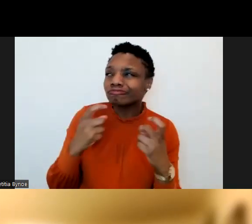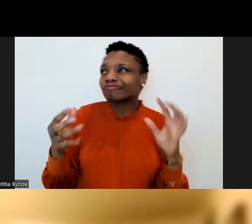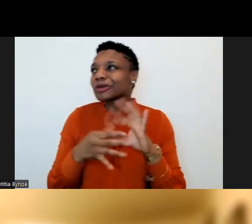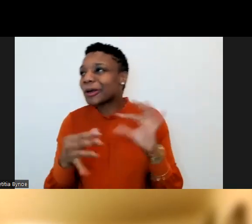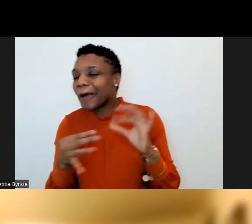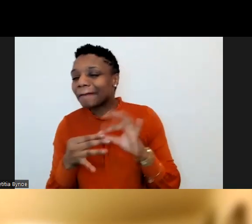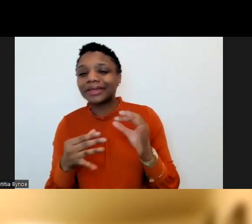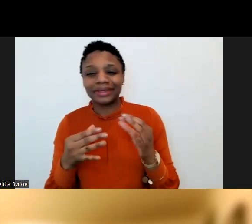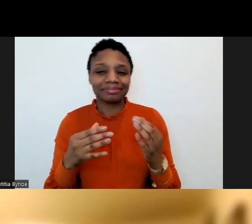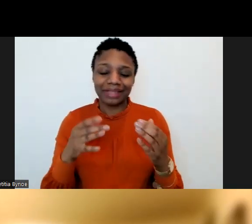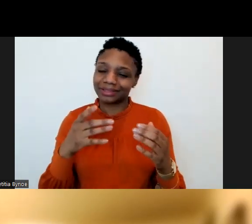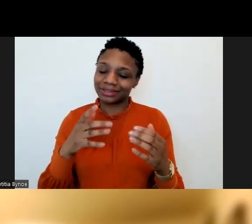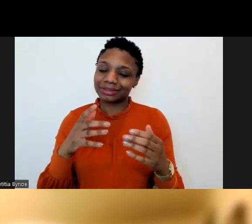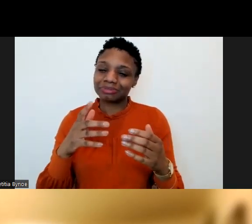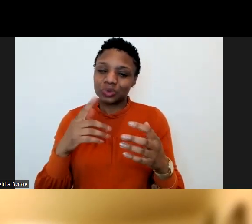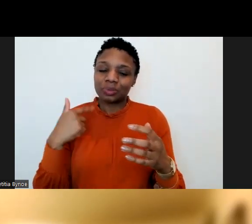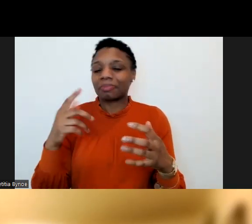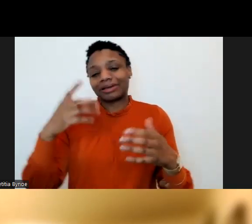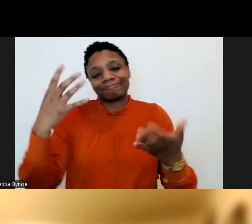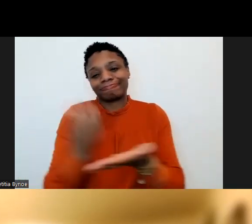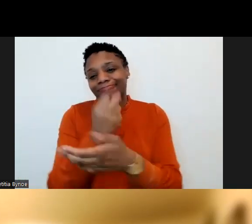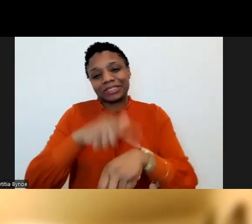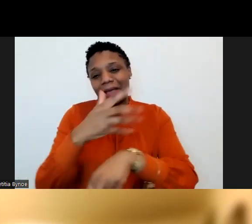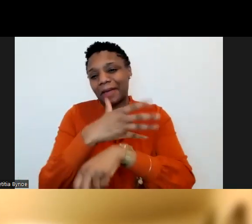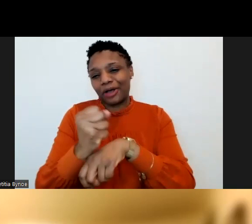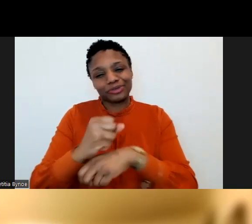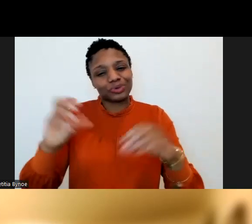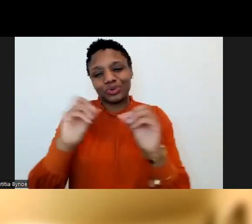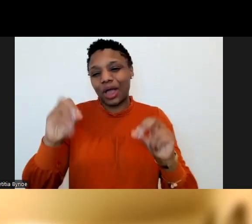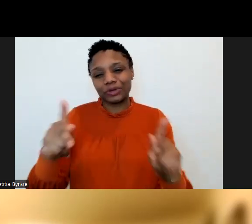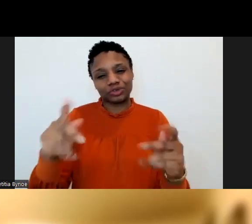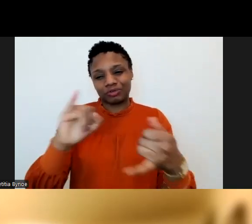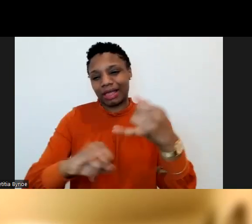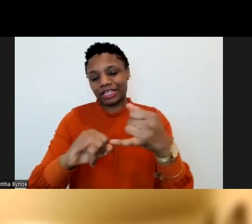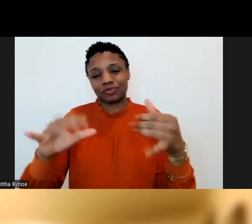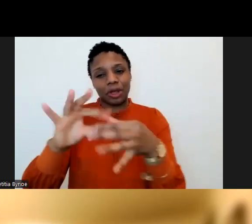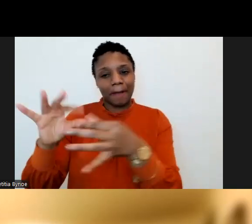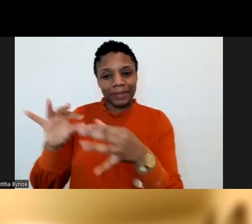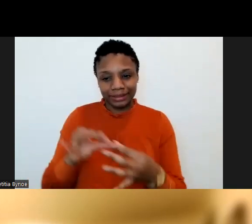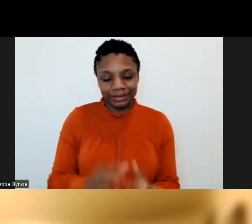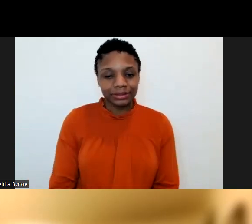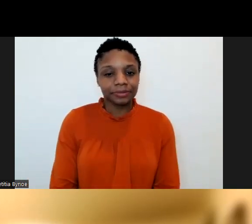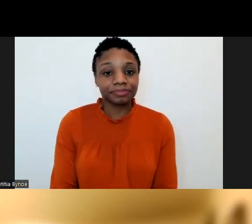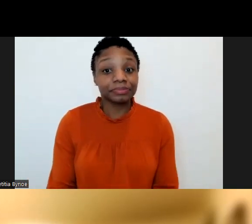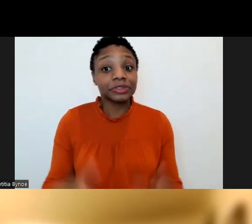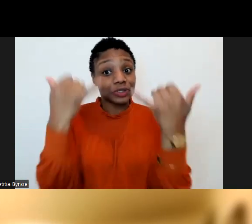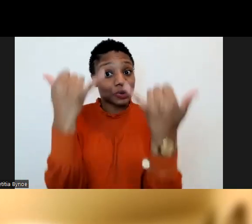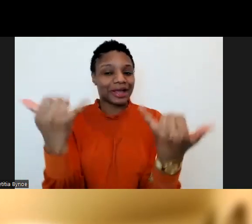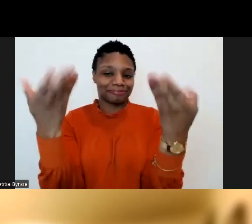beginning of the meeting and then at the end of the meeting. So that will take us to